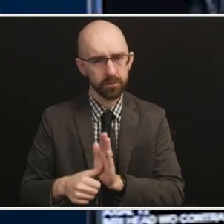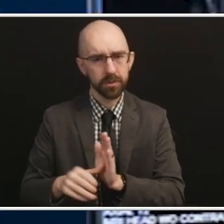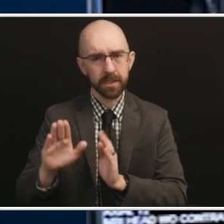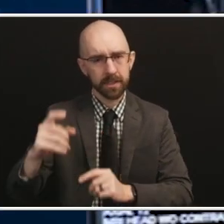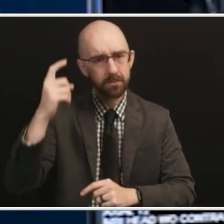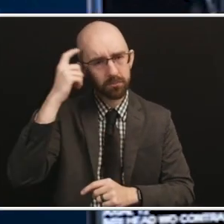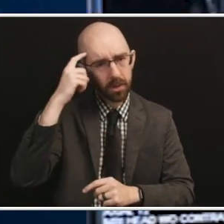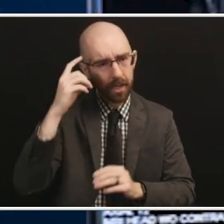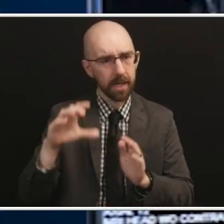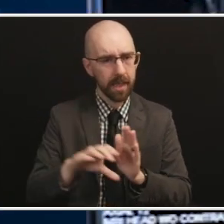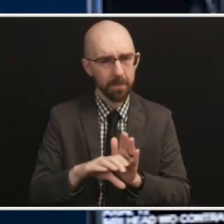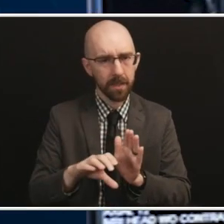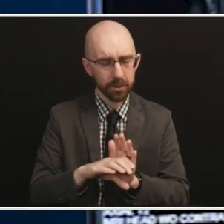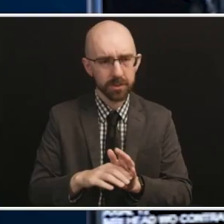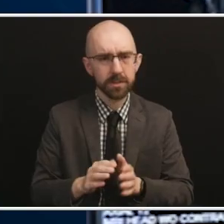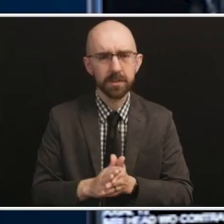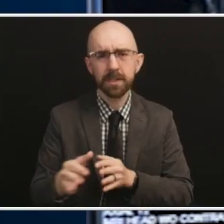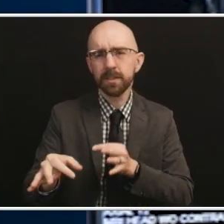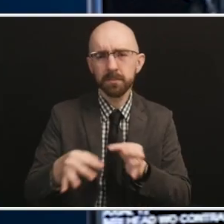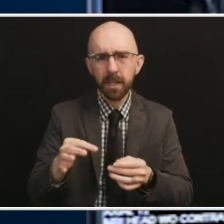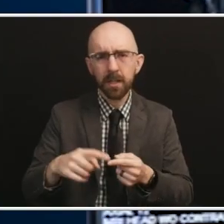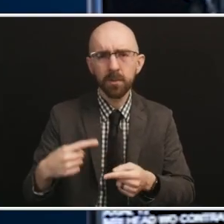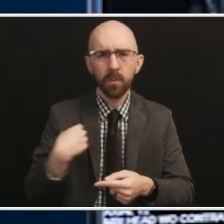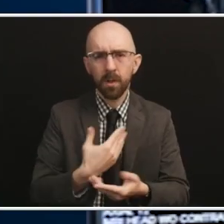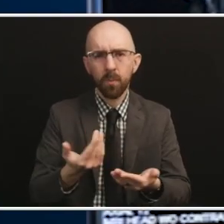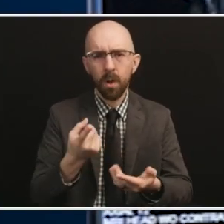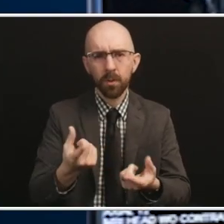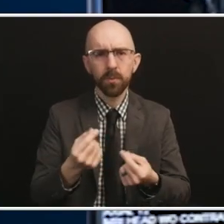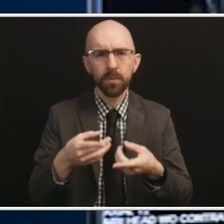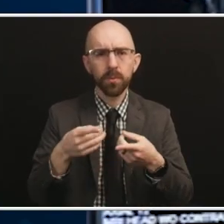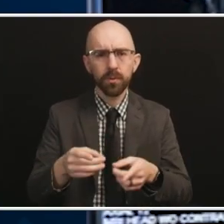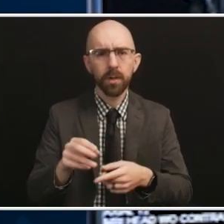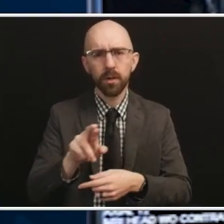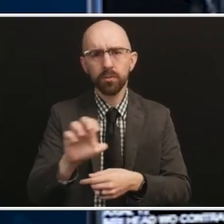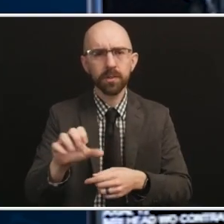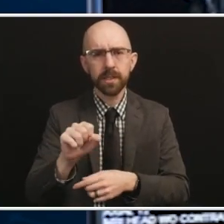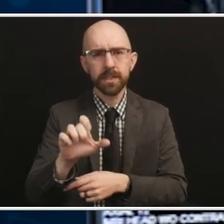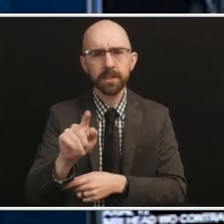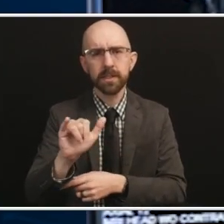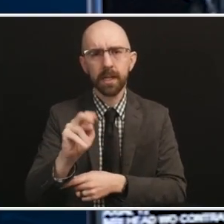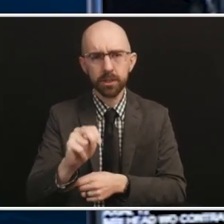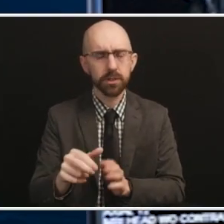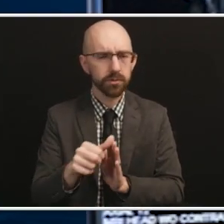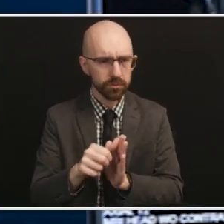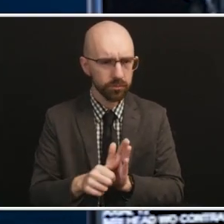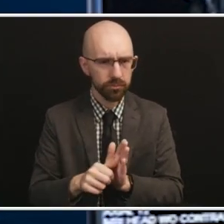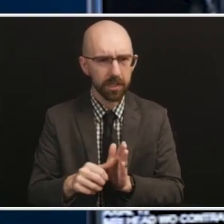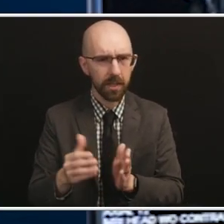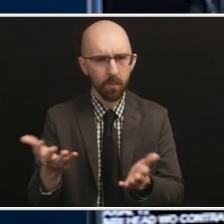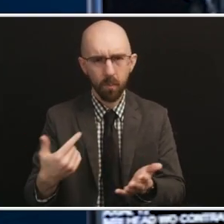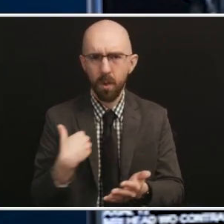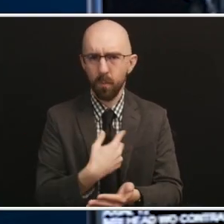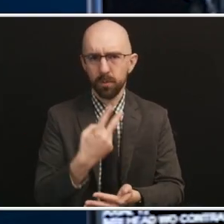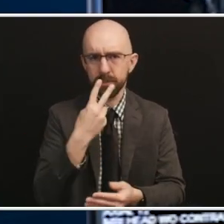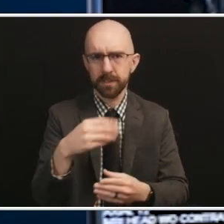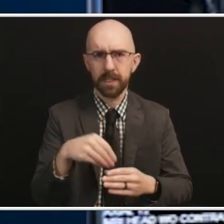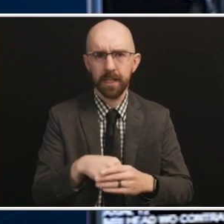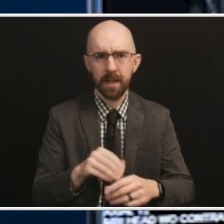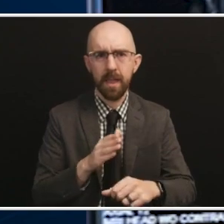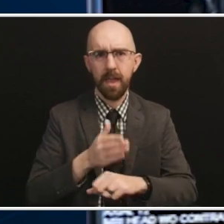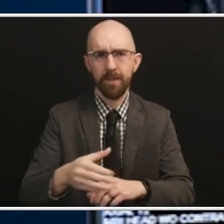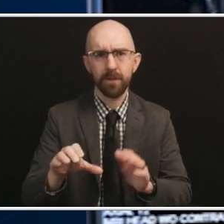images. Explain to us what you do during a resection surgery and what we're seeing in the after image on the